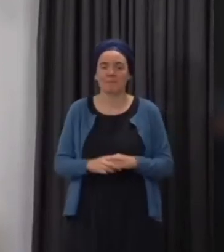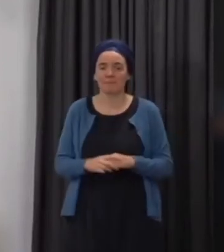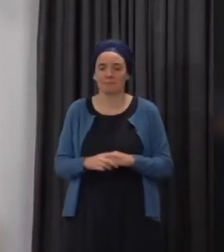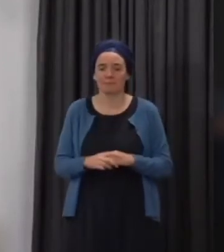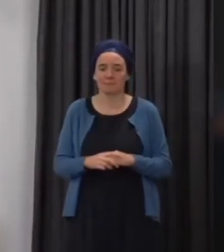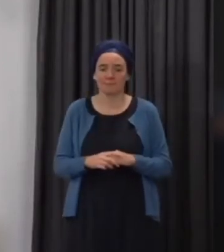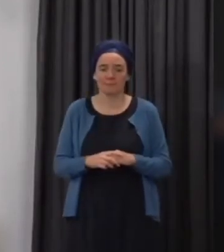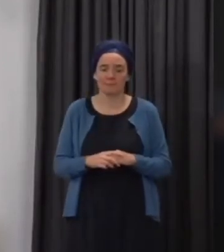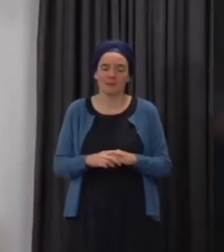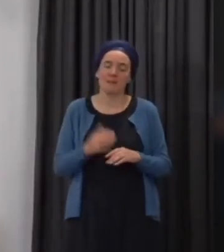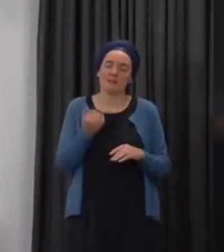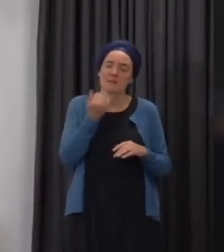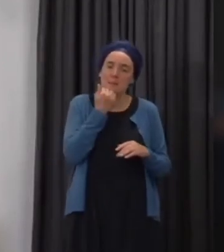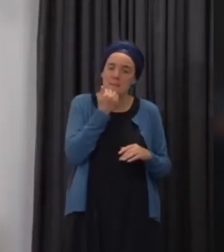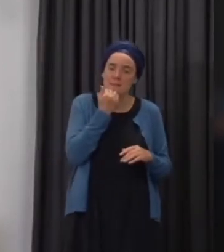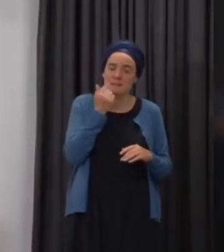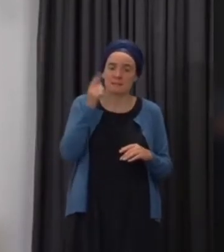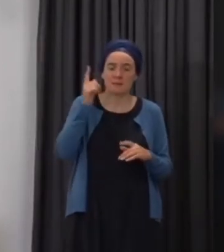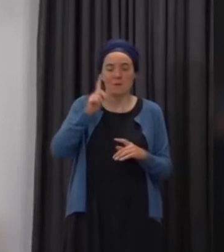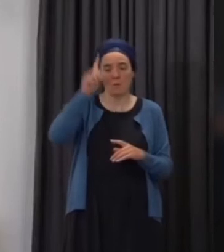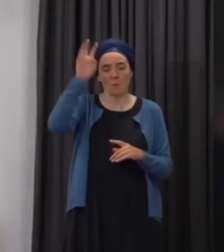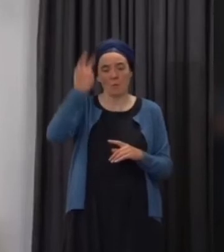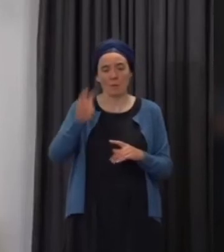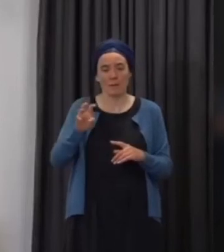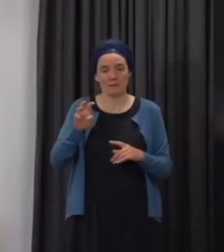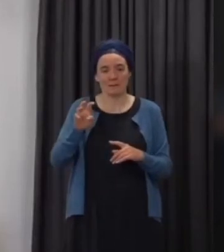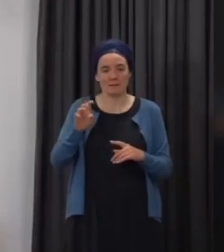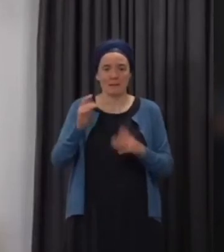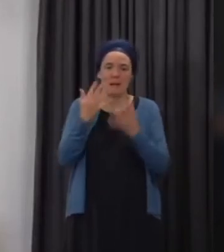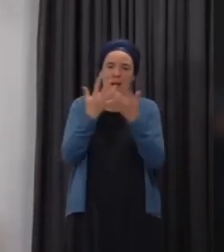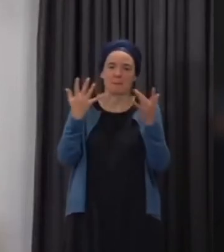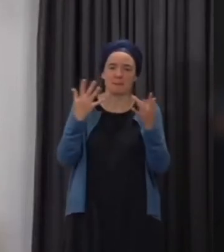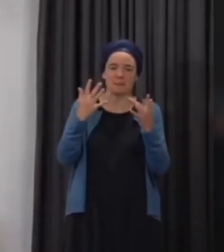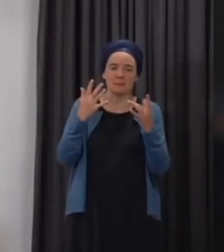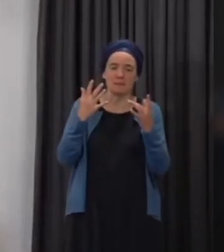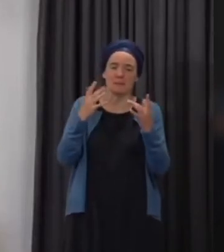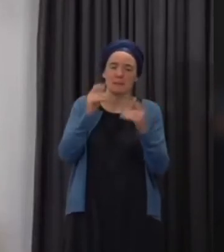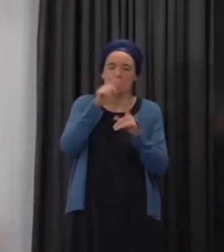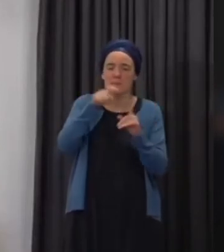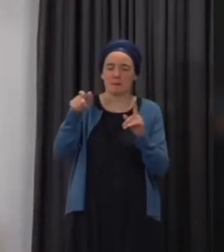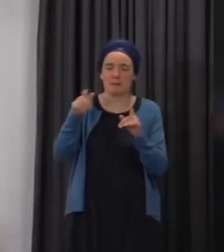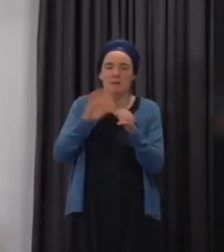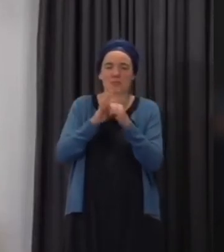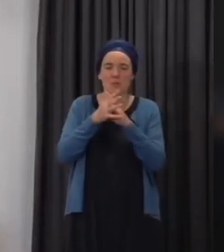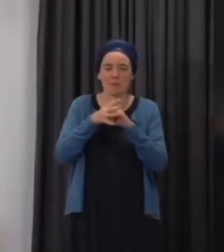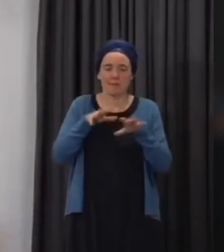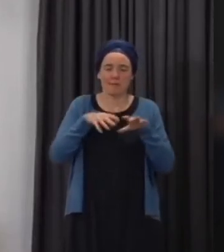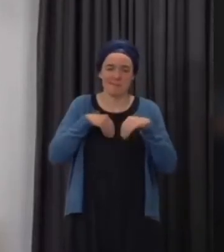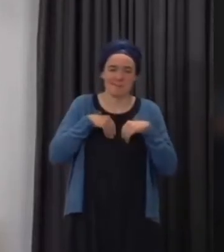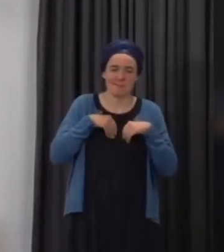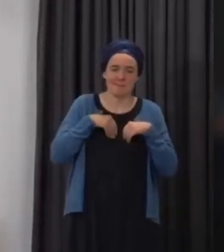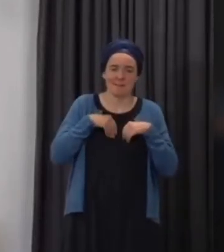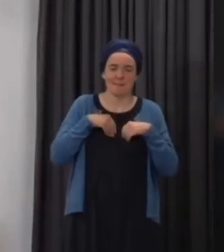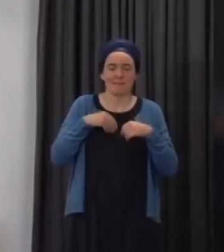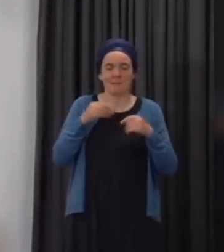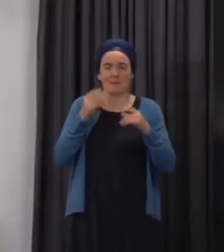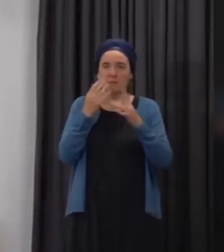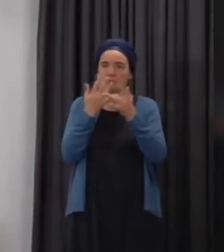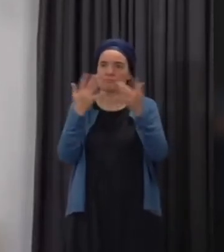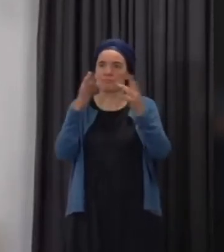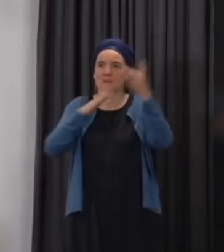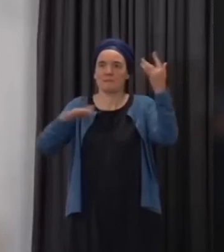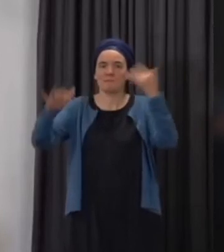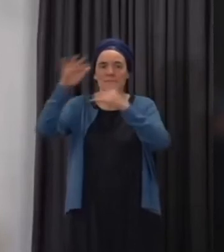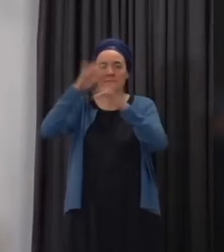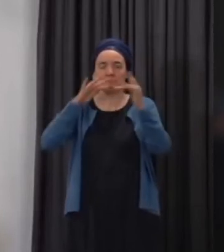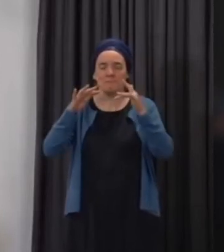in North Wales than all of the South Wales health boards in the South East. So Cardiff and Vale, Cwm Taf Magonig and Dunfermline have still had